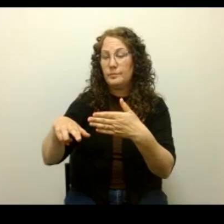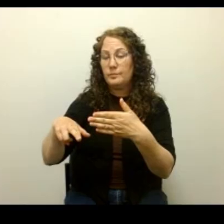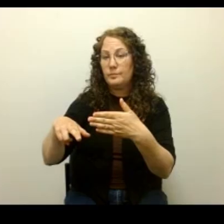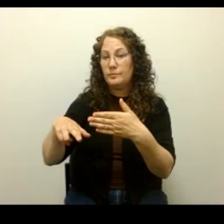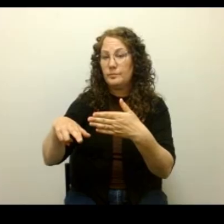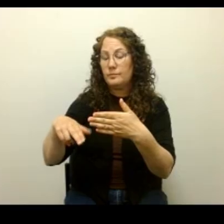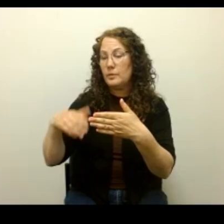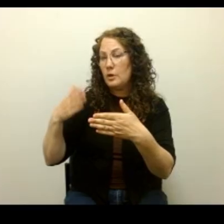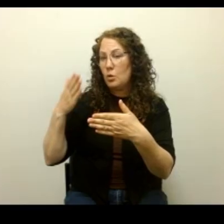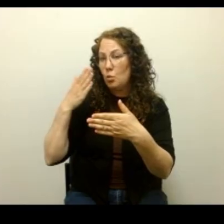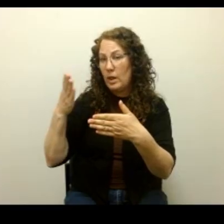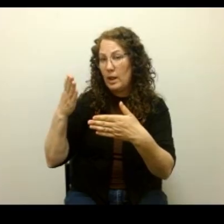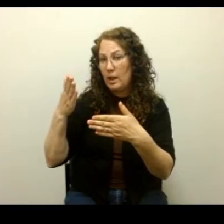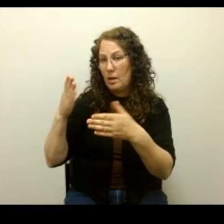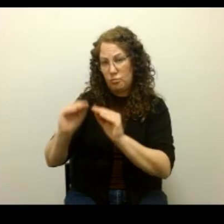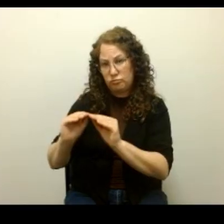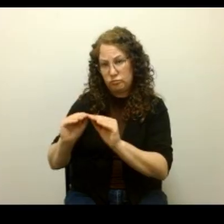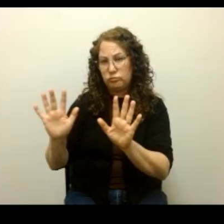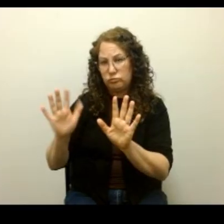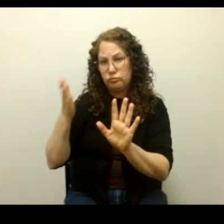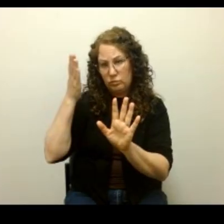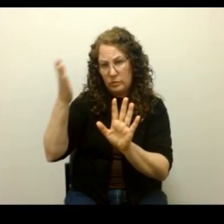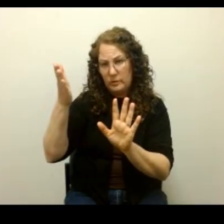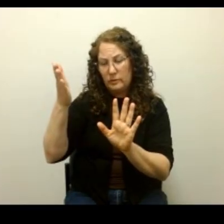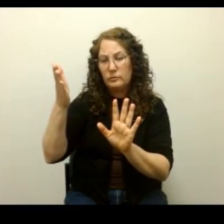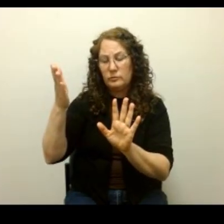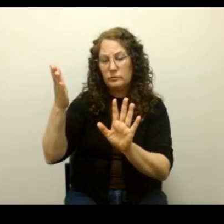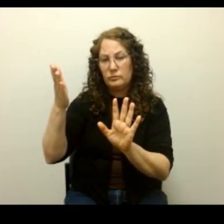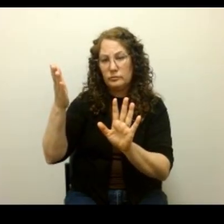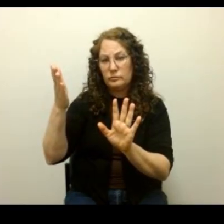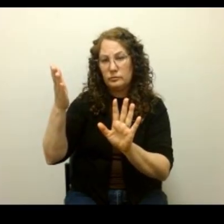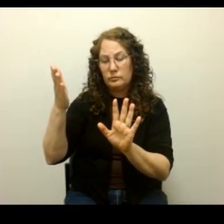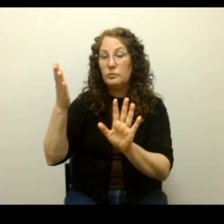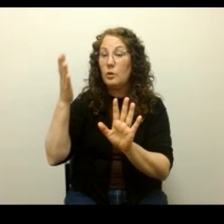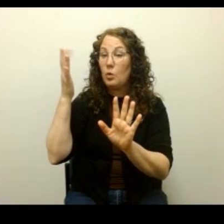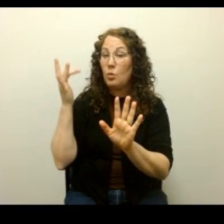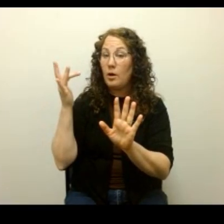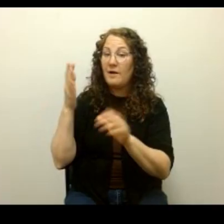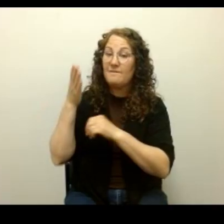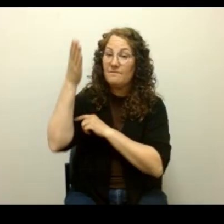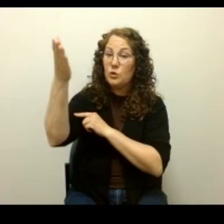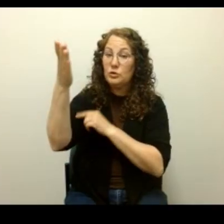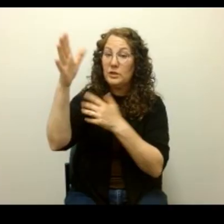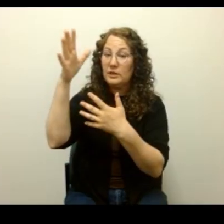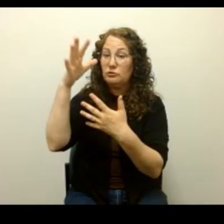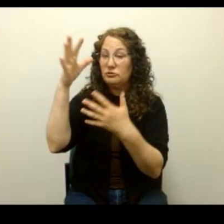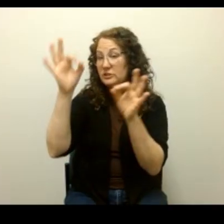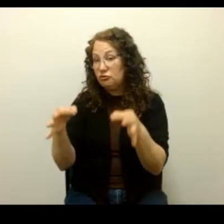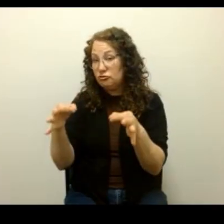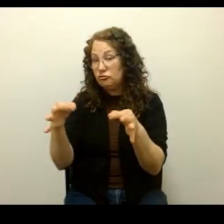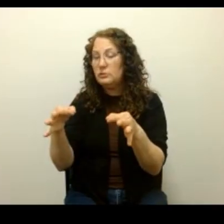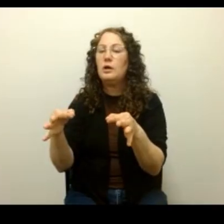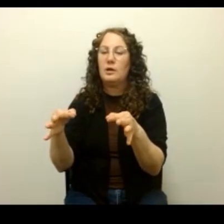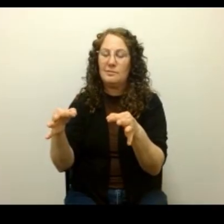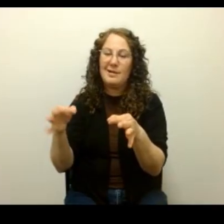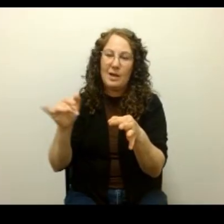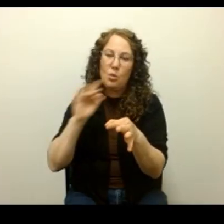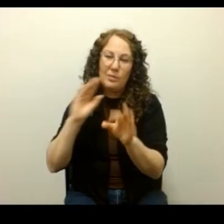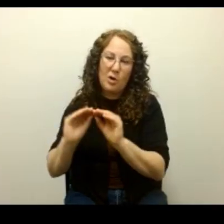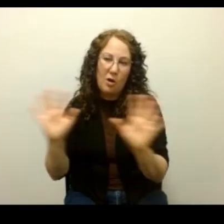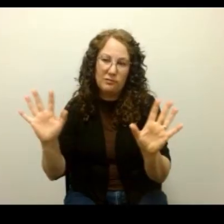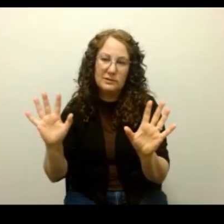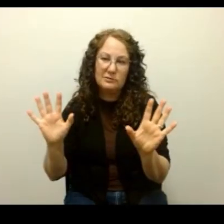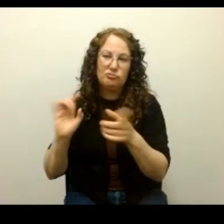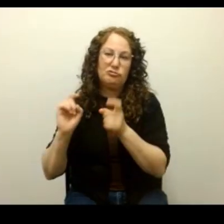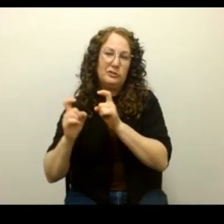be evident as you make future choices, as you make